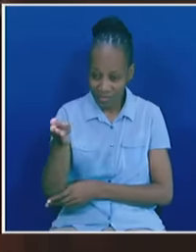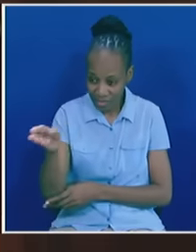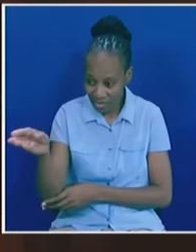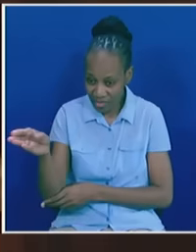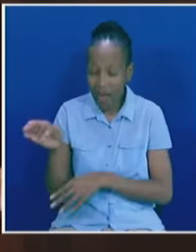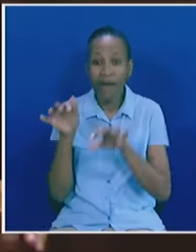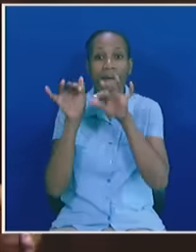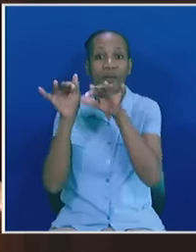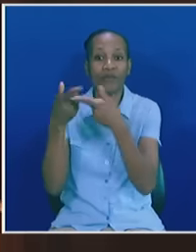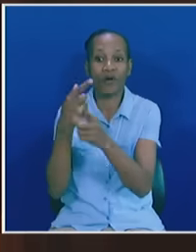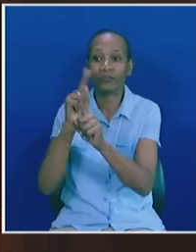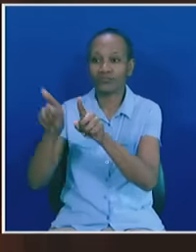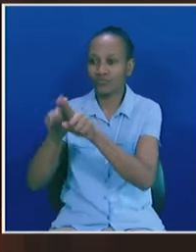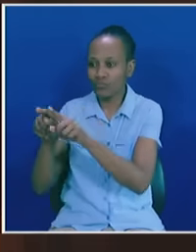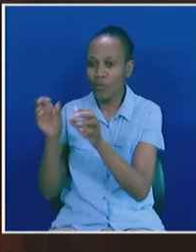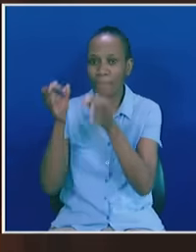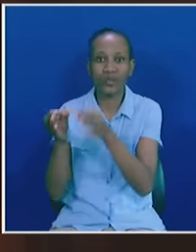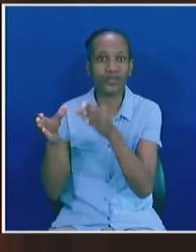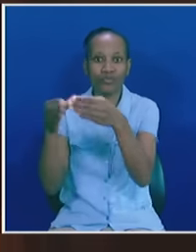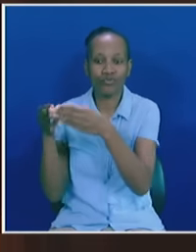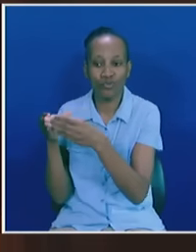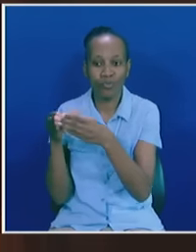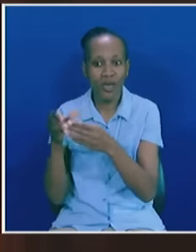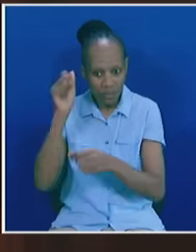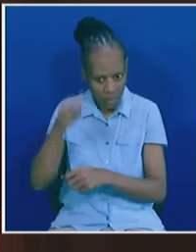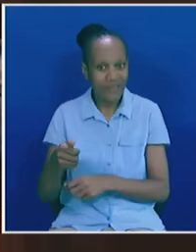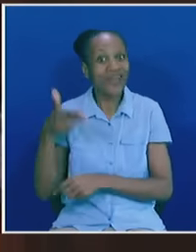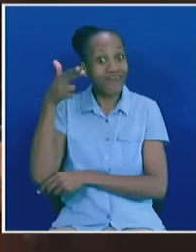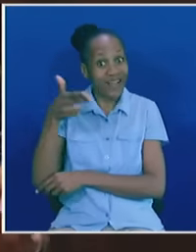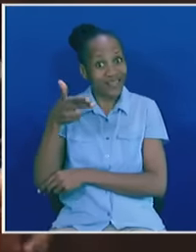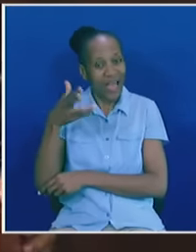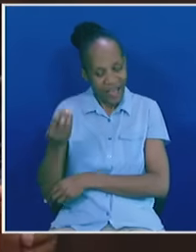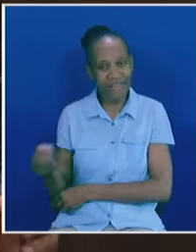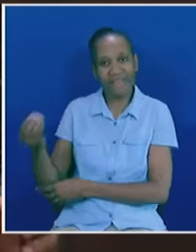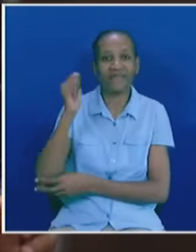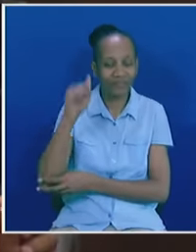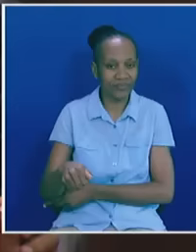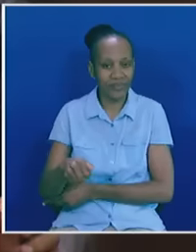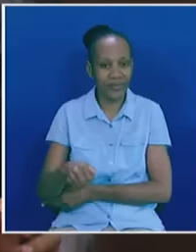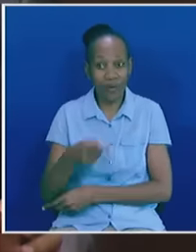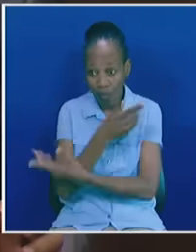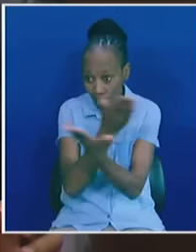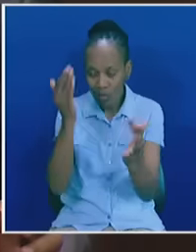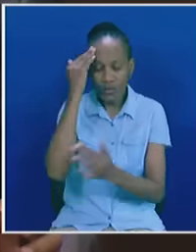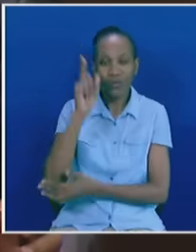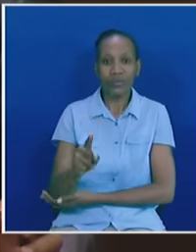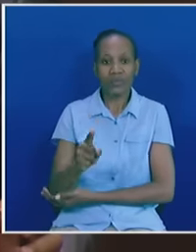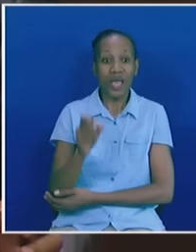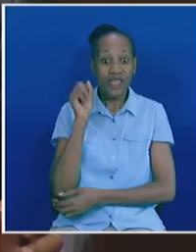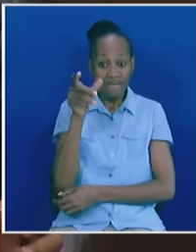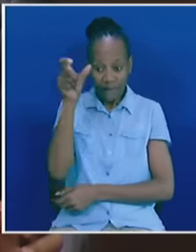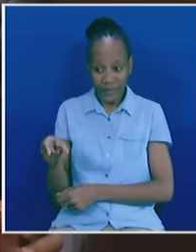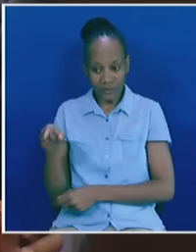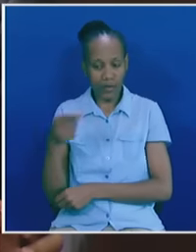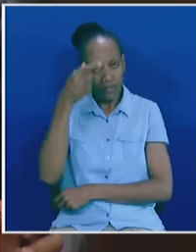political parties, they were caught carrying guns. And I'm on record that immediately you think that you have